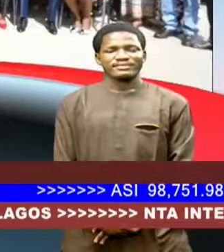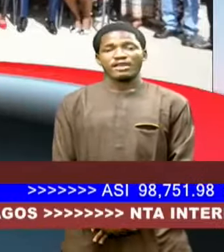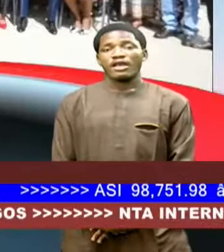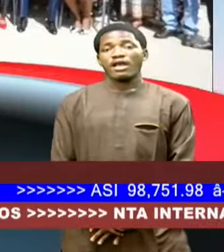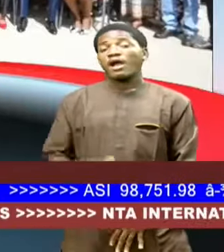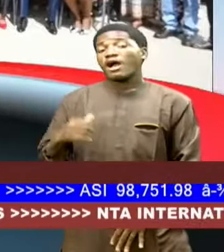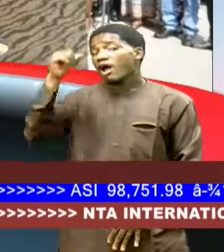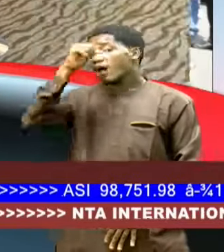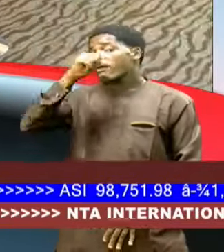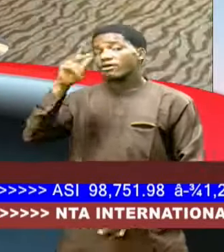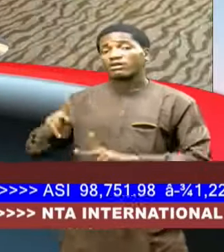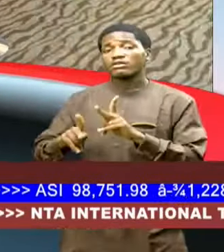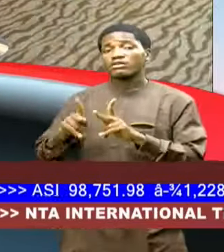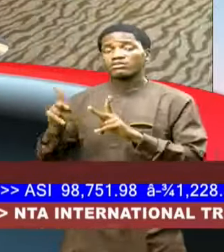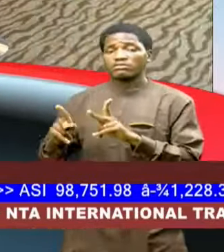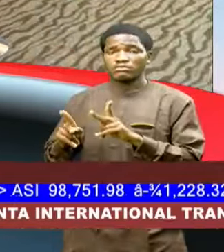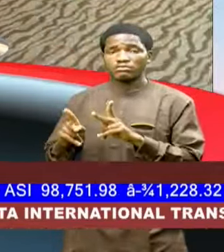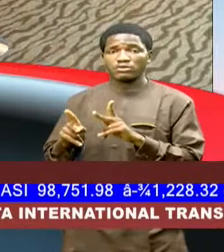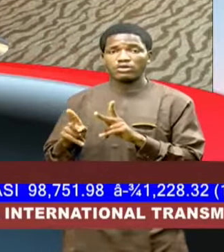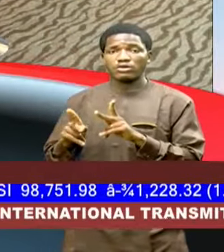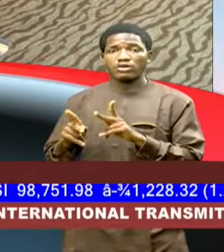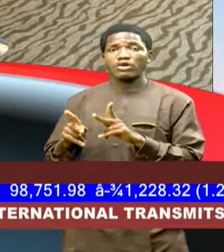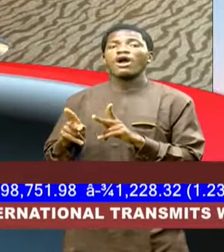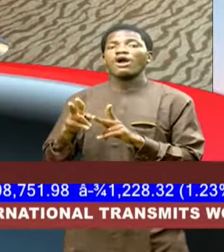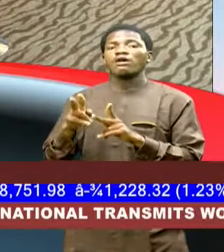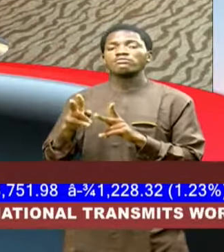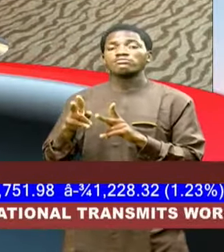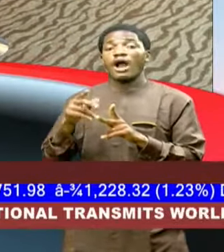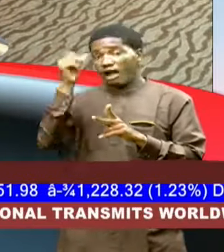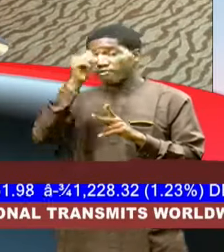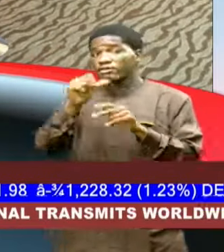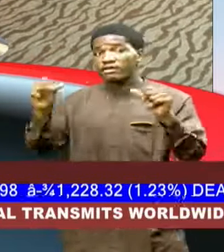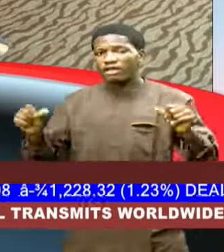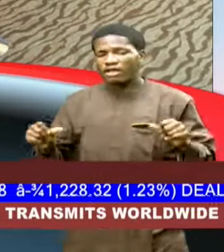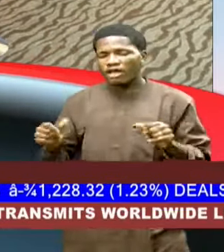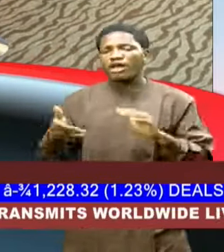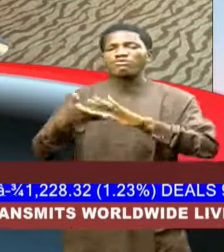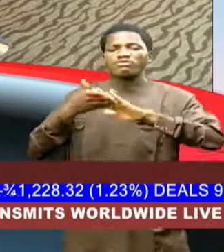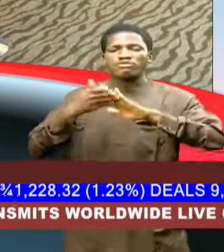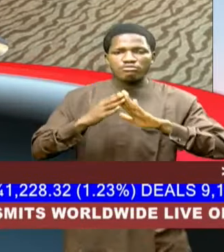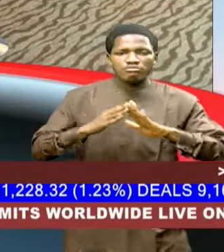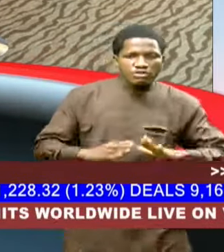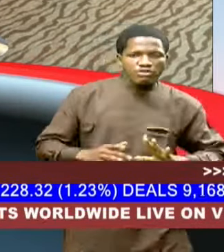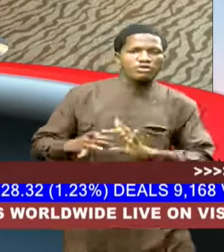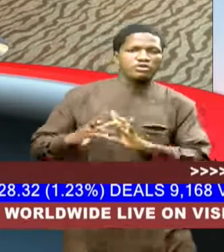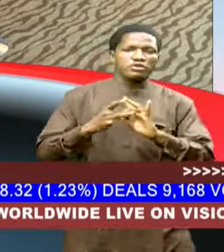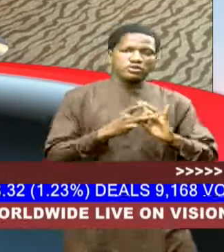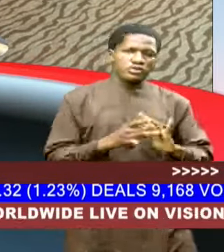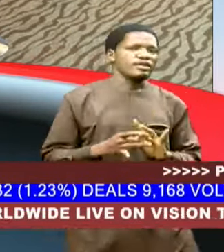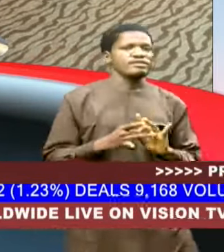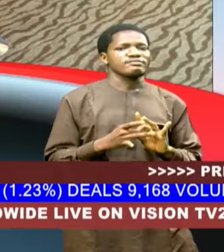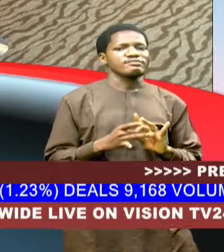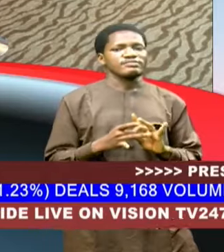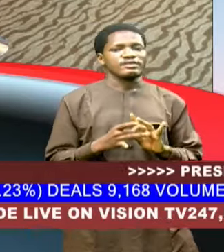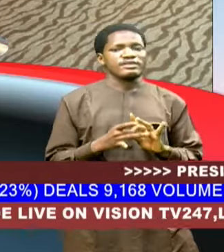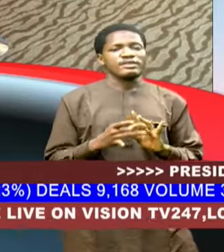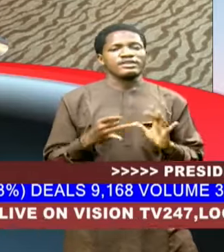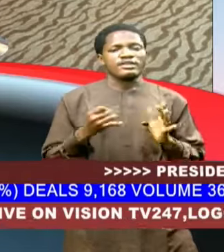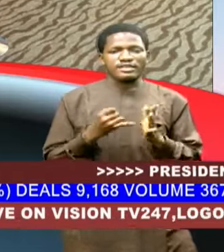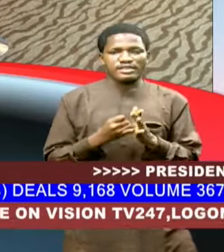Africans must desire a continent that is peaceful, secured, united and prosperous, as well as promote constitutionalism